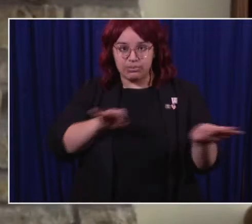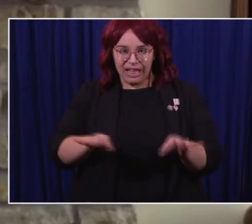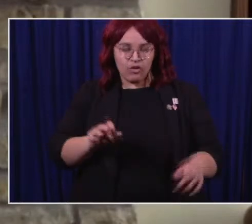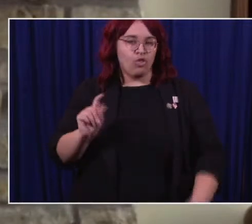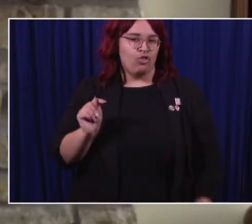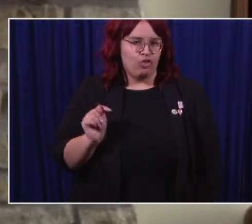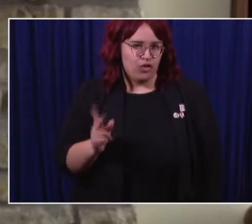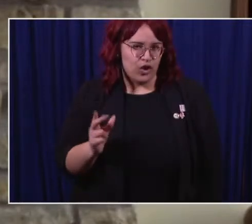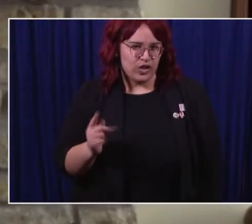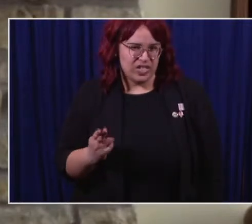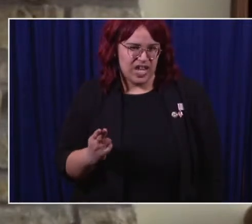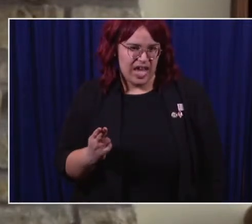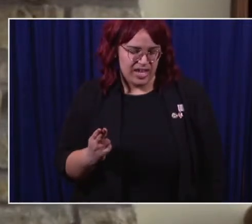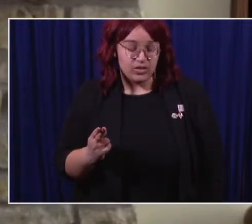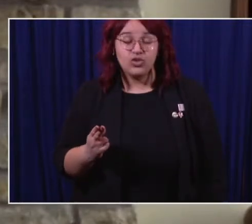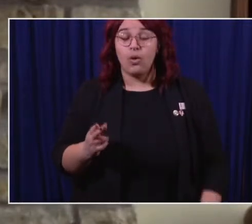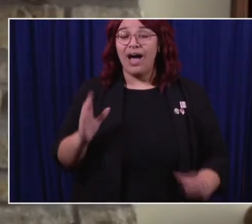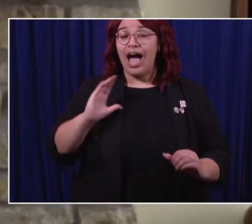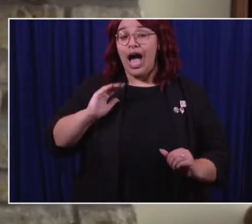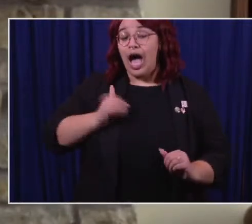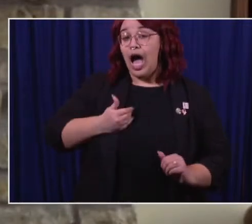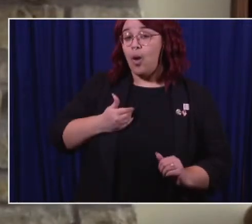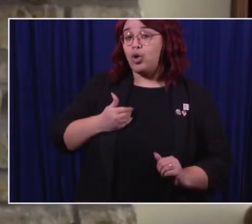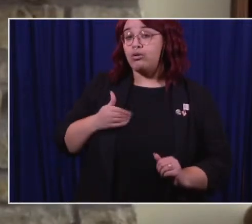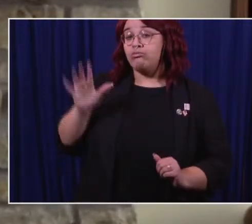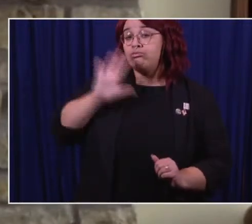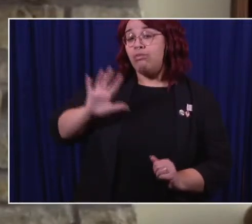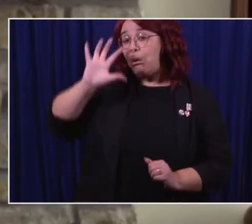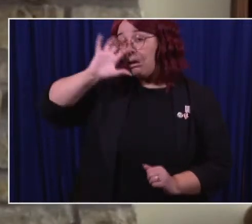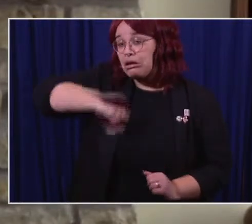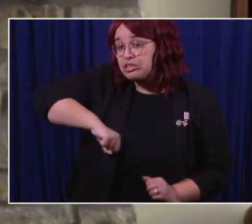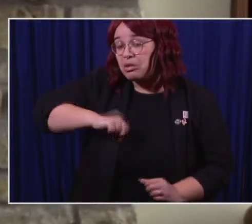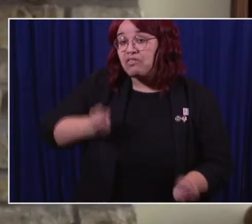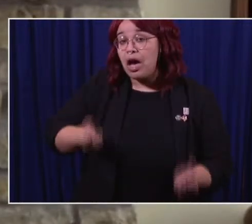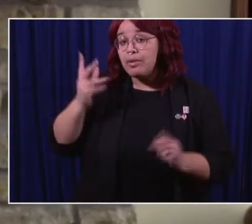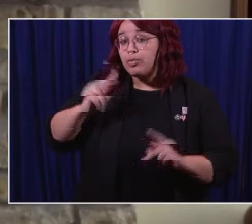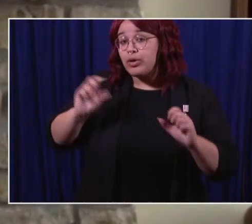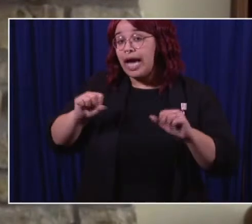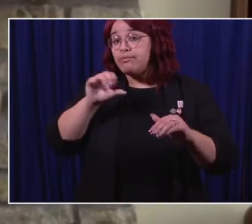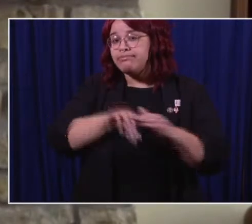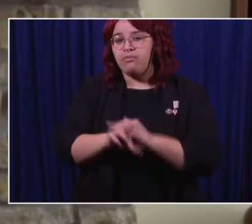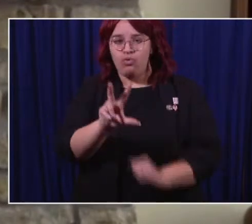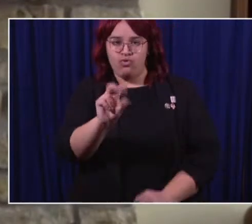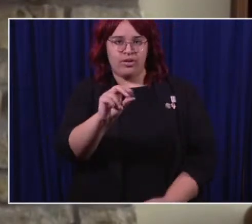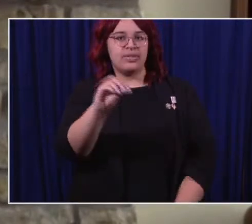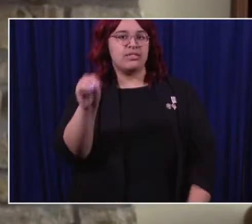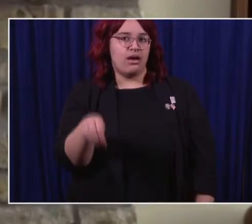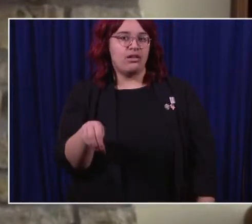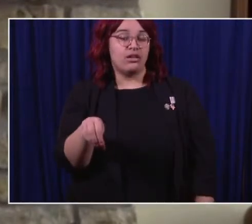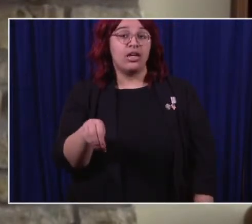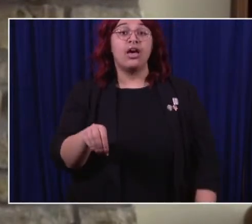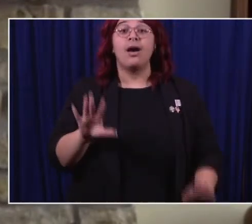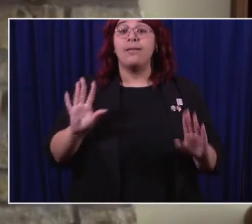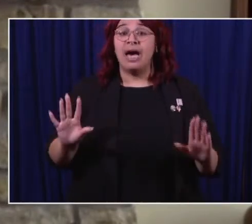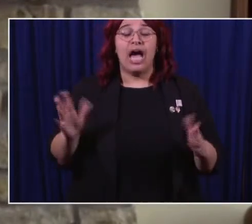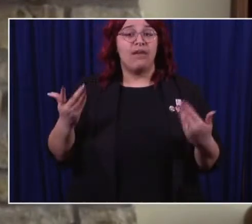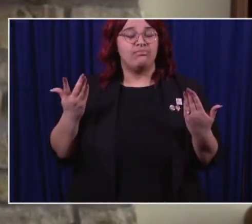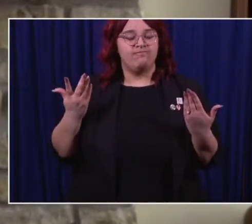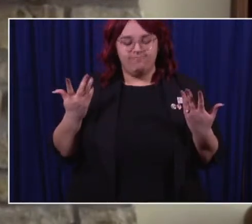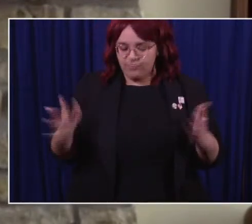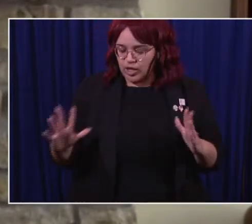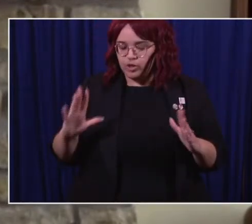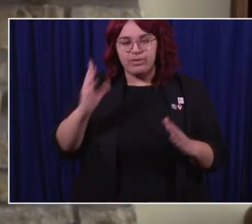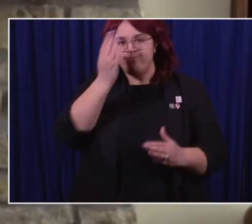think that we're going to be able to start with is 30%. I've also made it very clear that